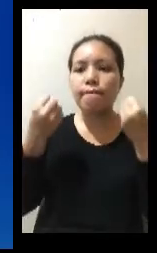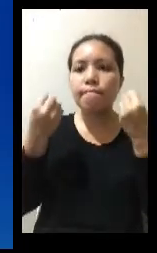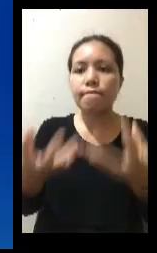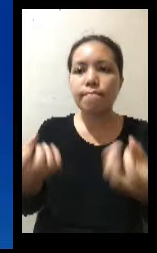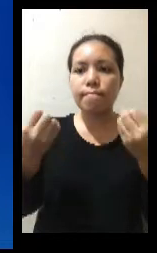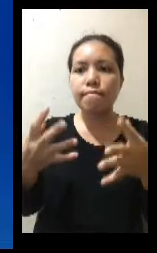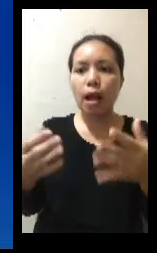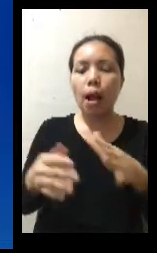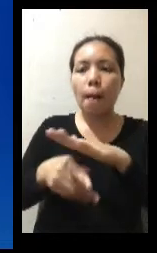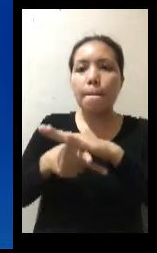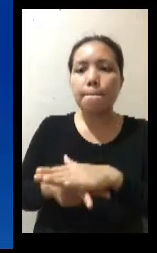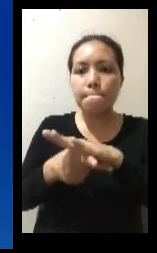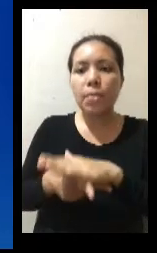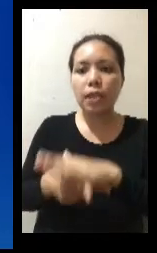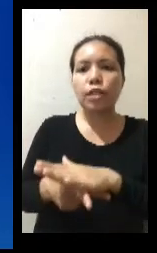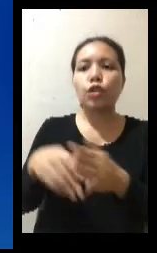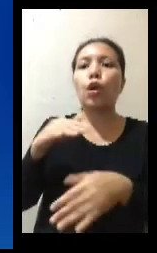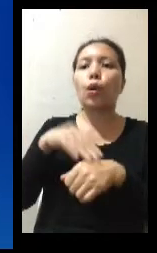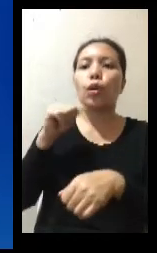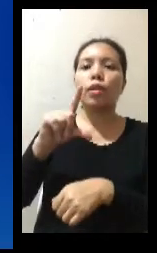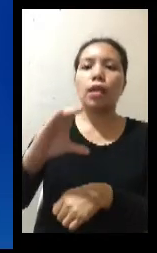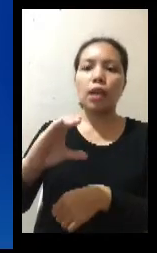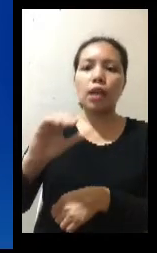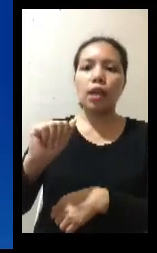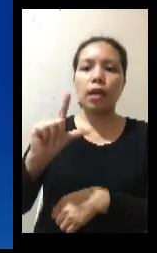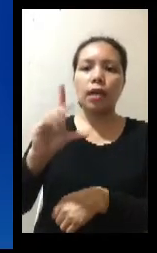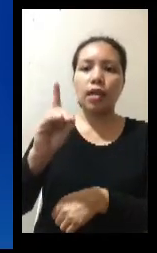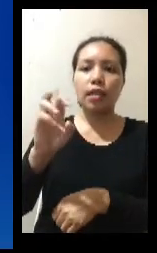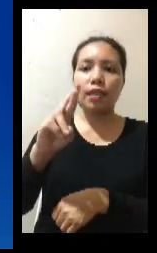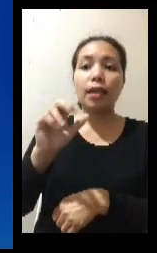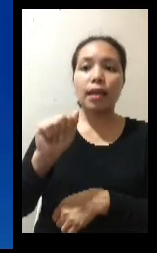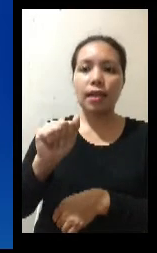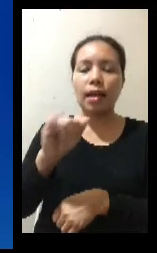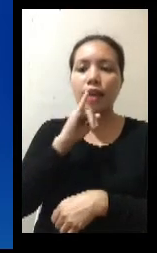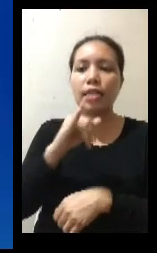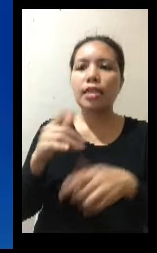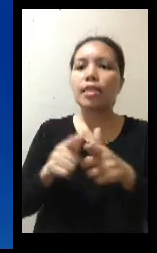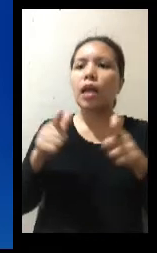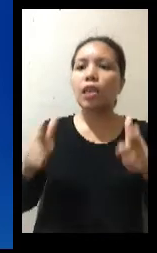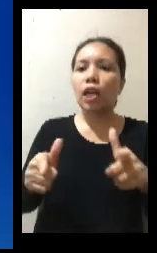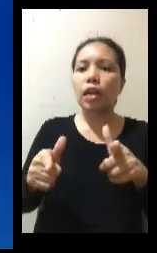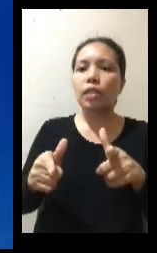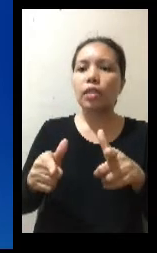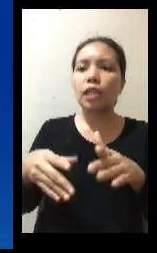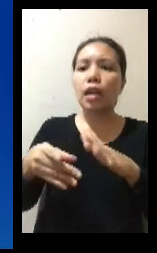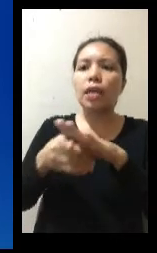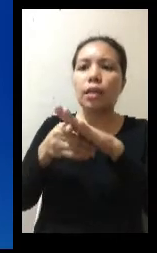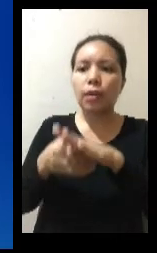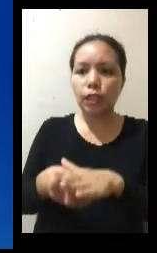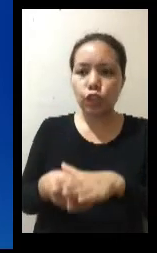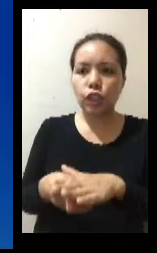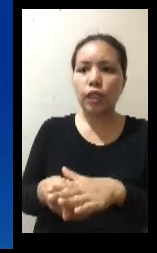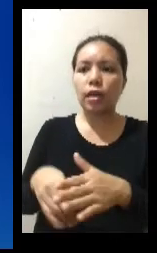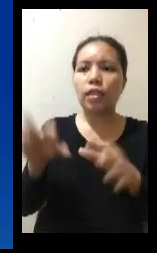chamber collapses, the crater may result into a large depression called caldera. Over time, the caldera may